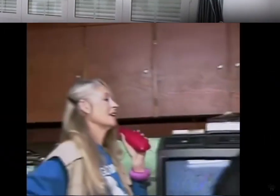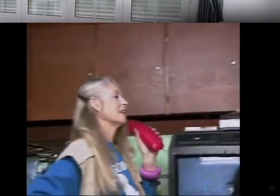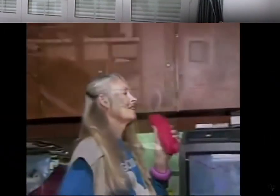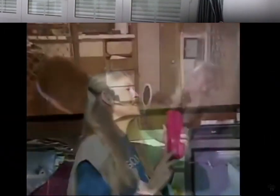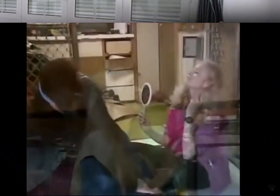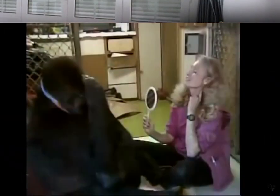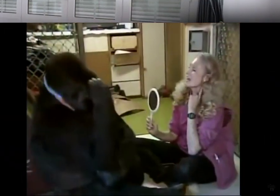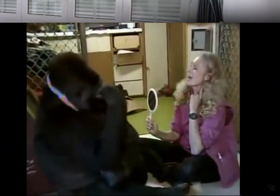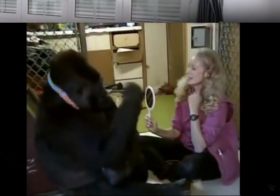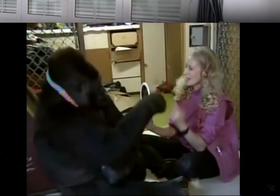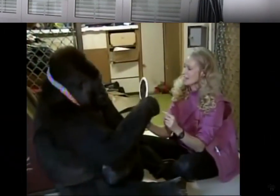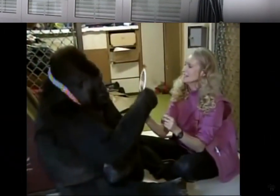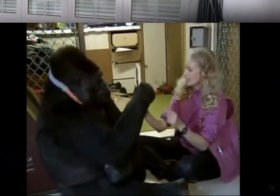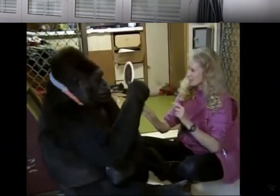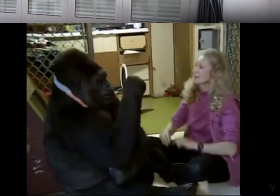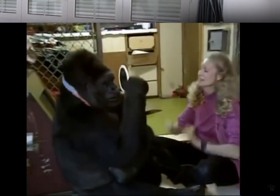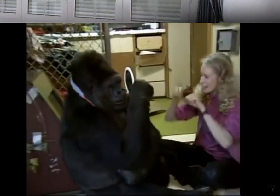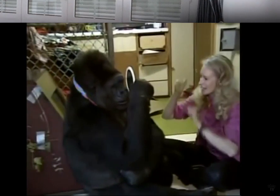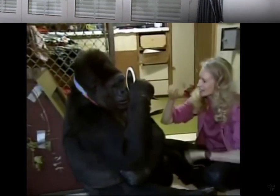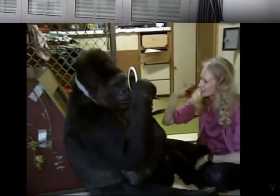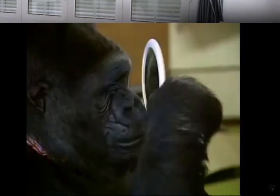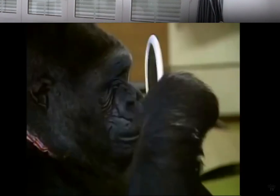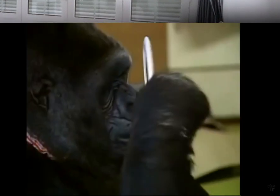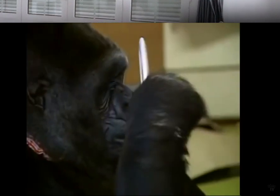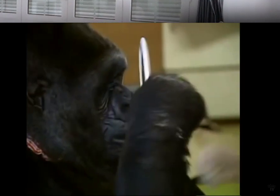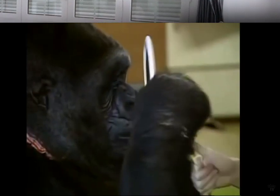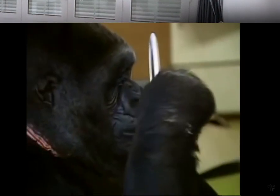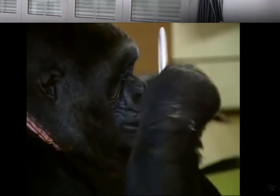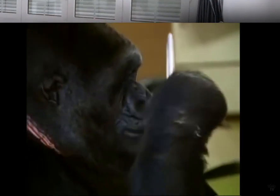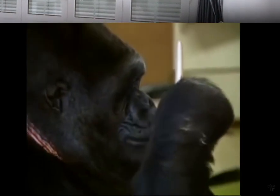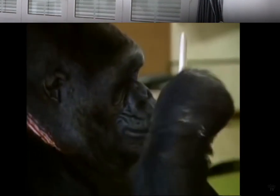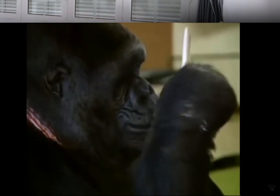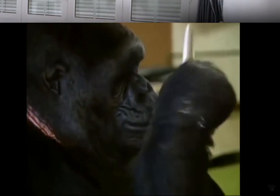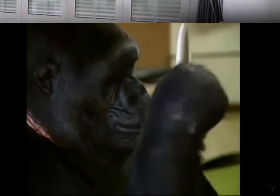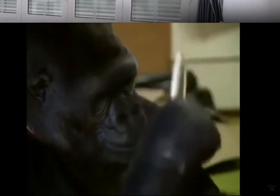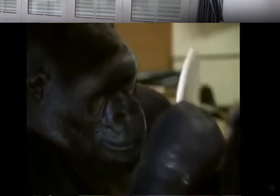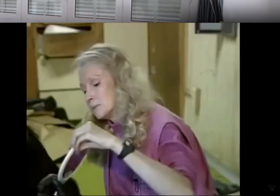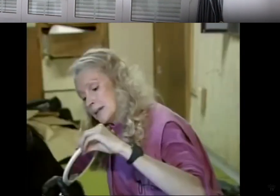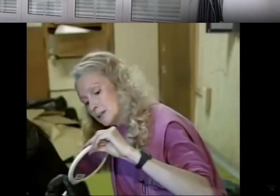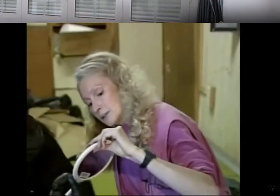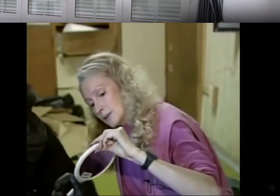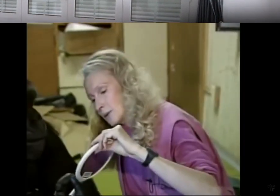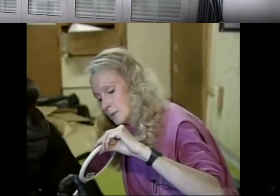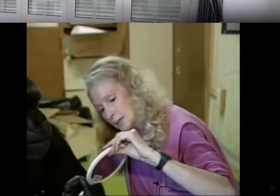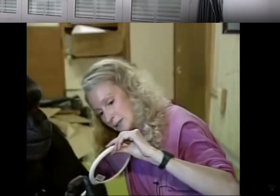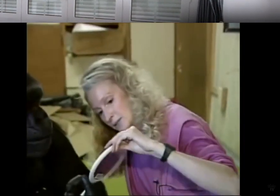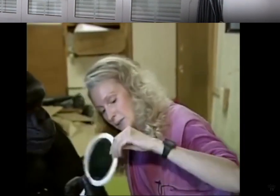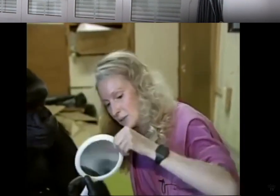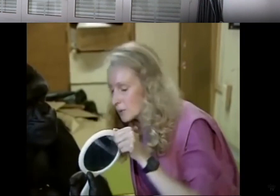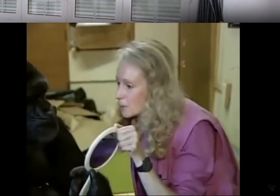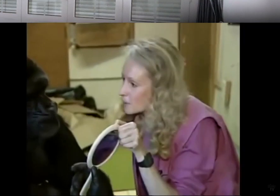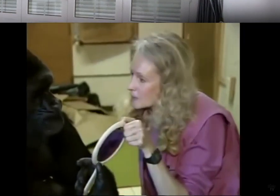tell people that we have the same number of hairs per square inch as great apes, they go, no, that's impossible. Wow. Or that we have the same blood